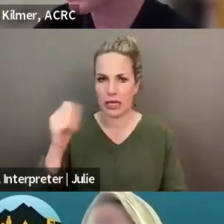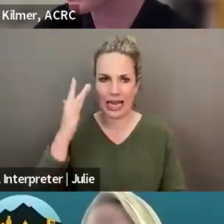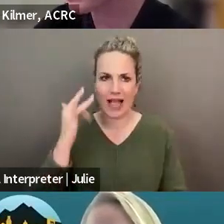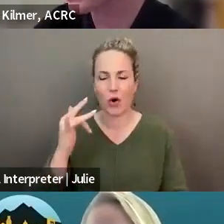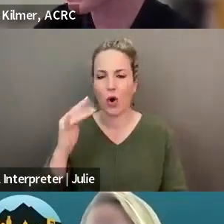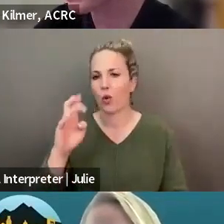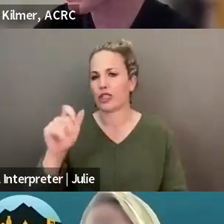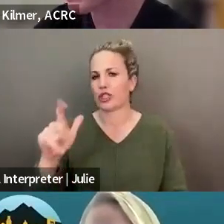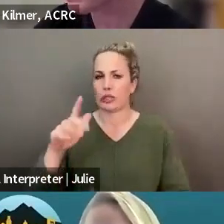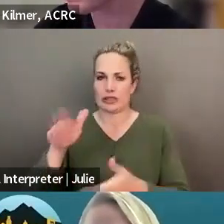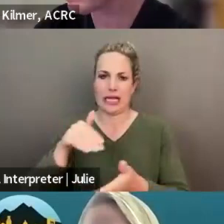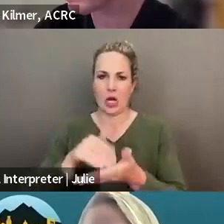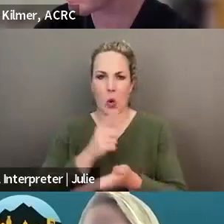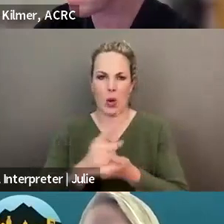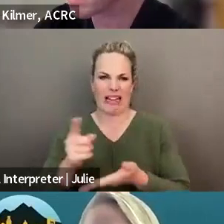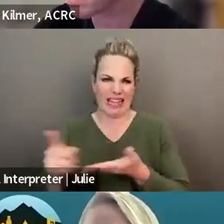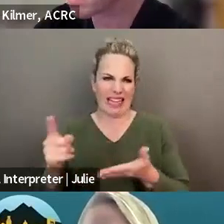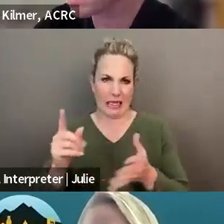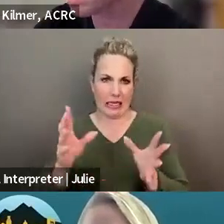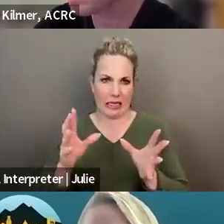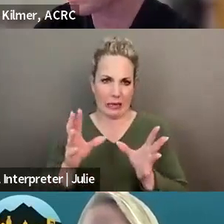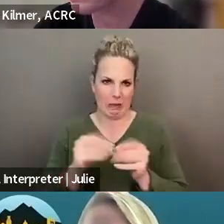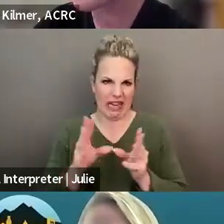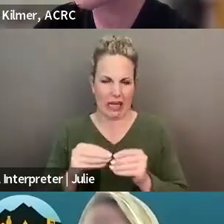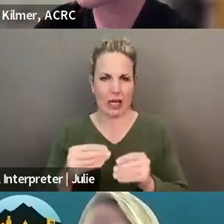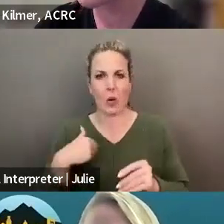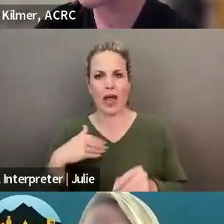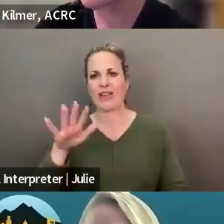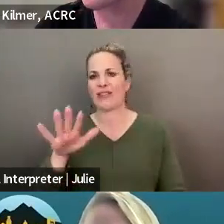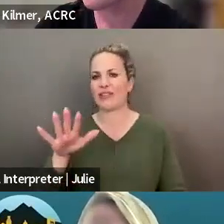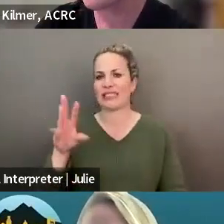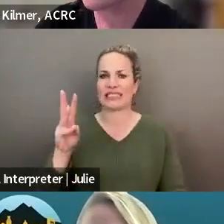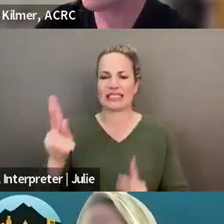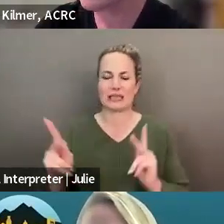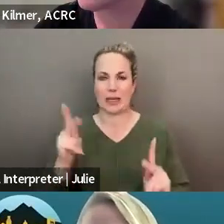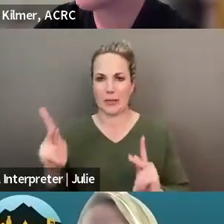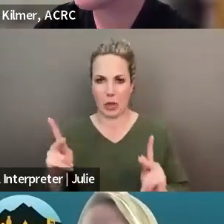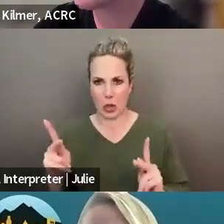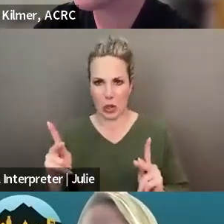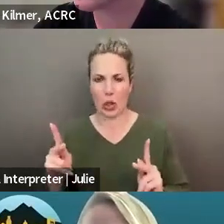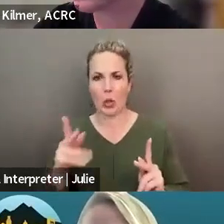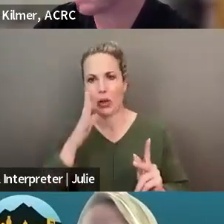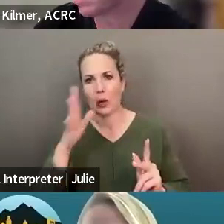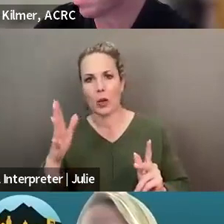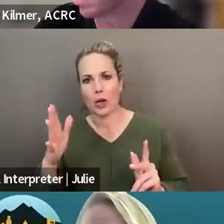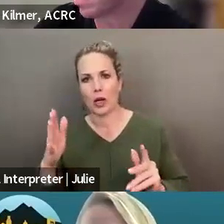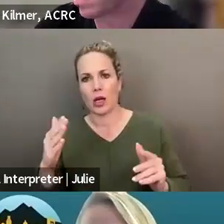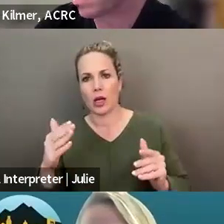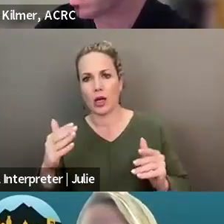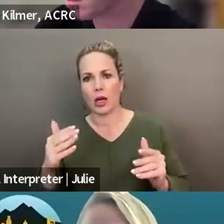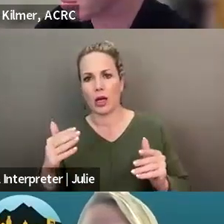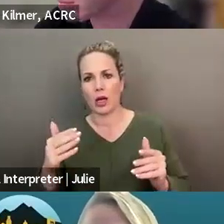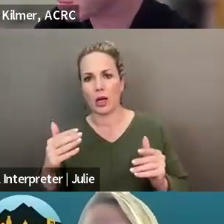Center's weekly service provider meeting. Let's see, we currently have 56 folks on. We will go into